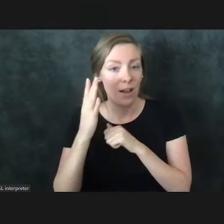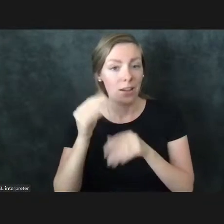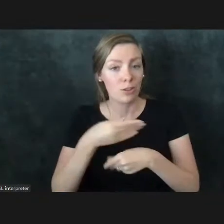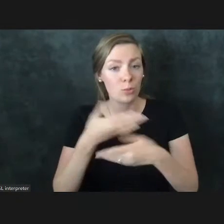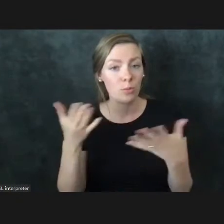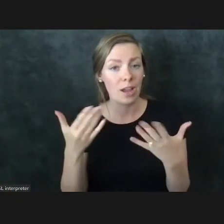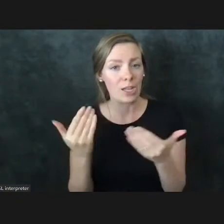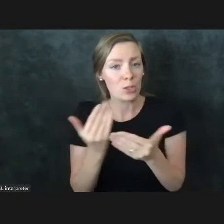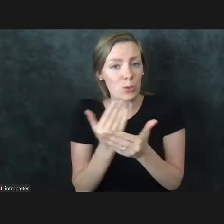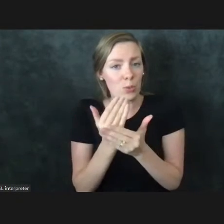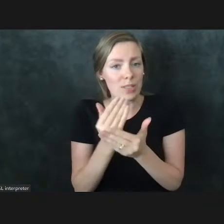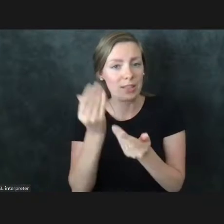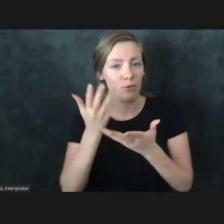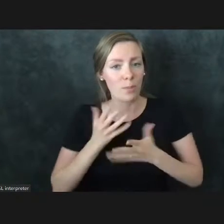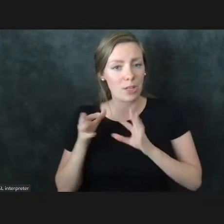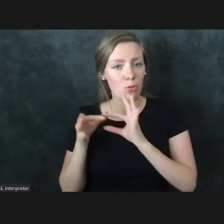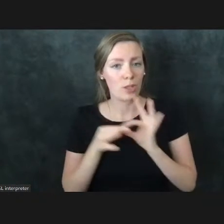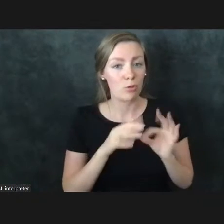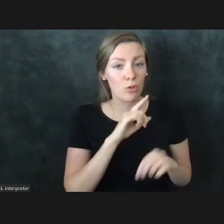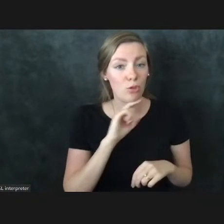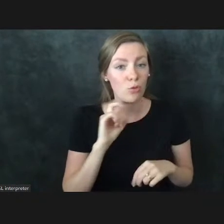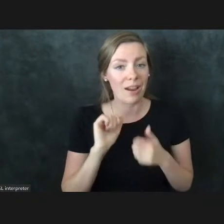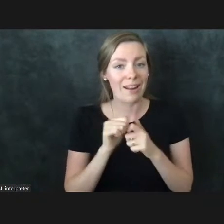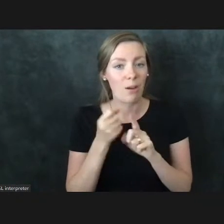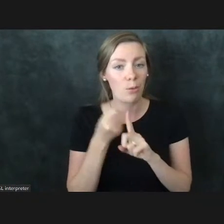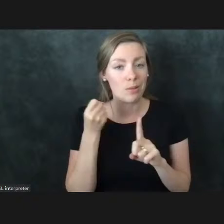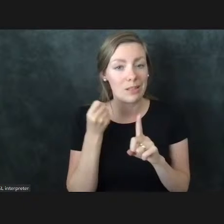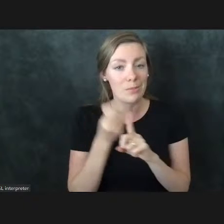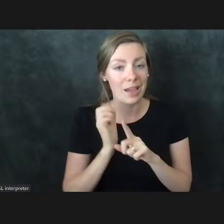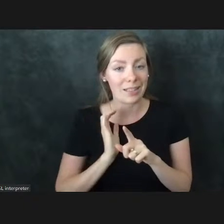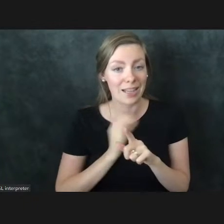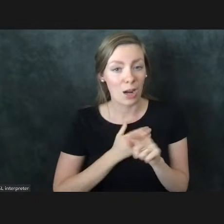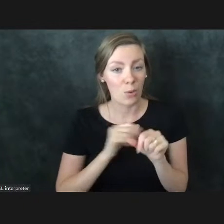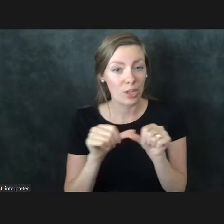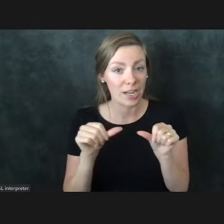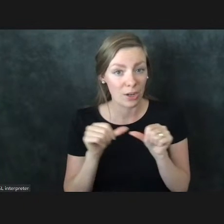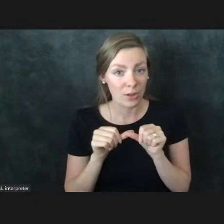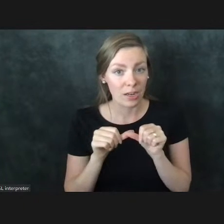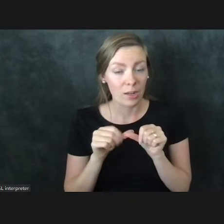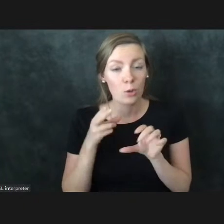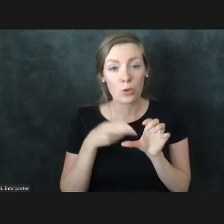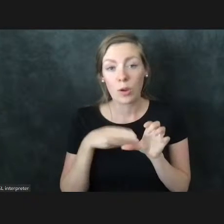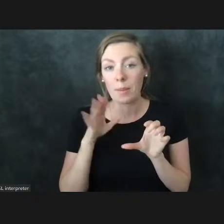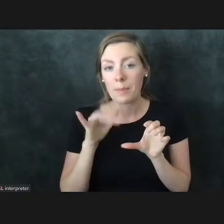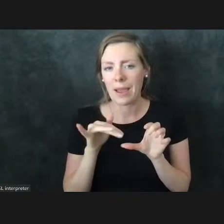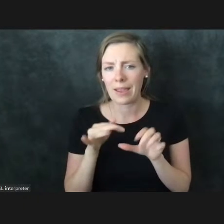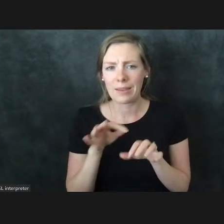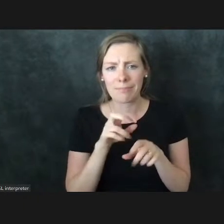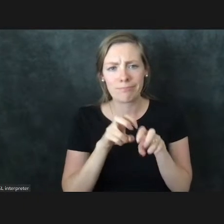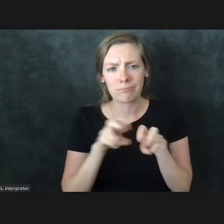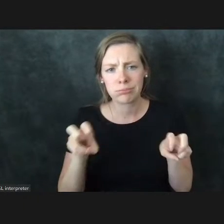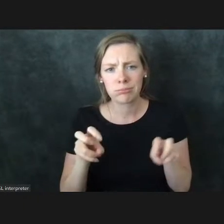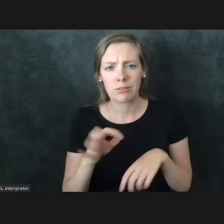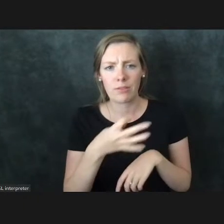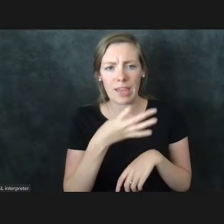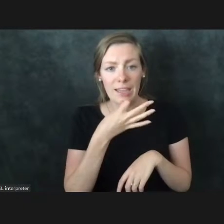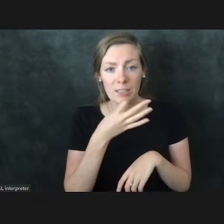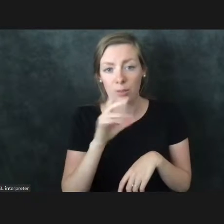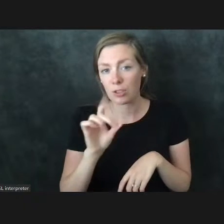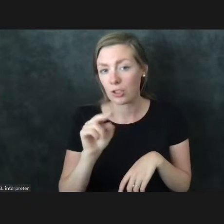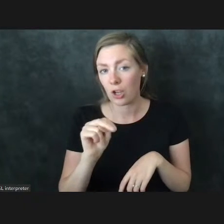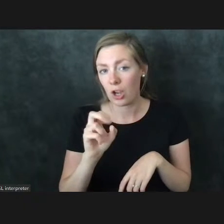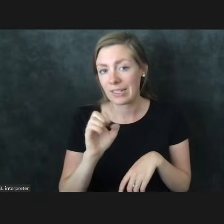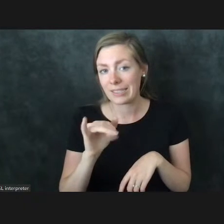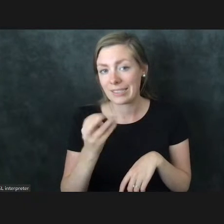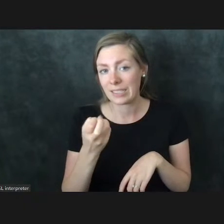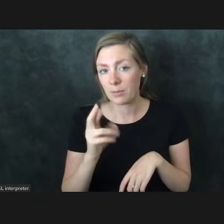drought and how it is impacting our county. So we're joined today by a panel of experts. We have Don Seymour, our